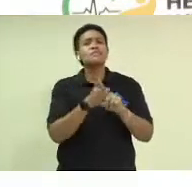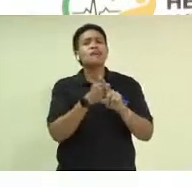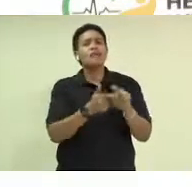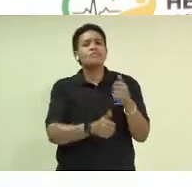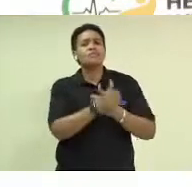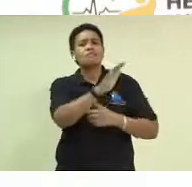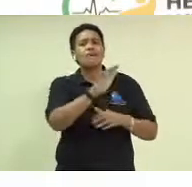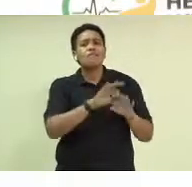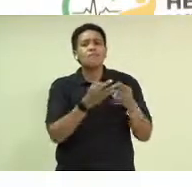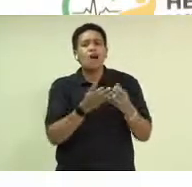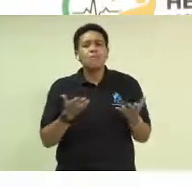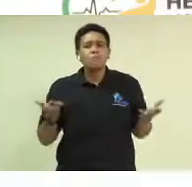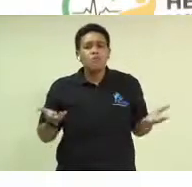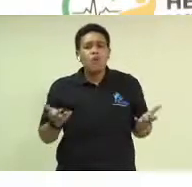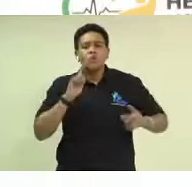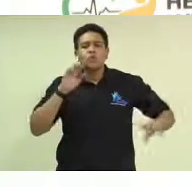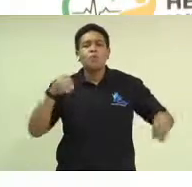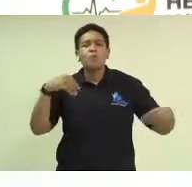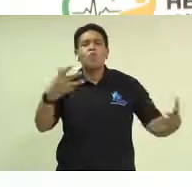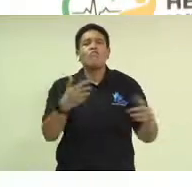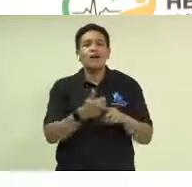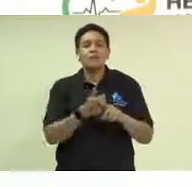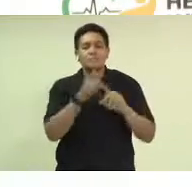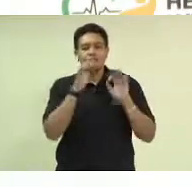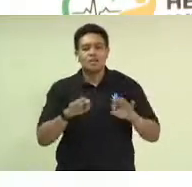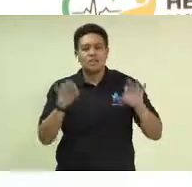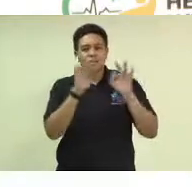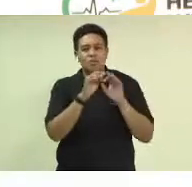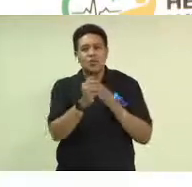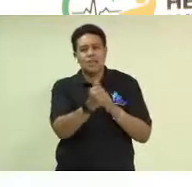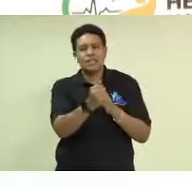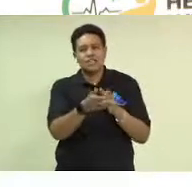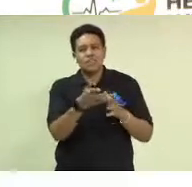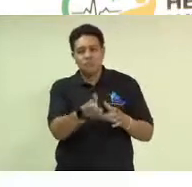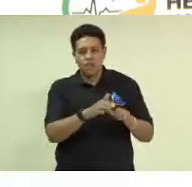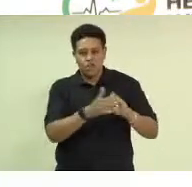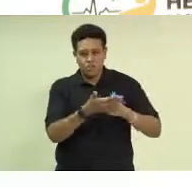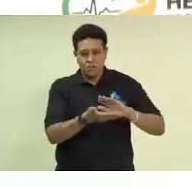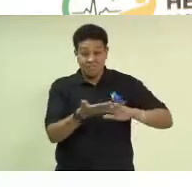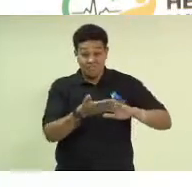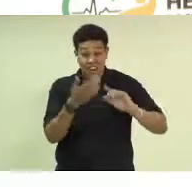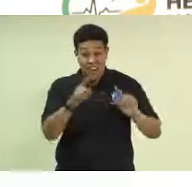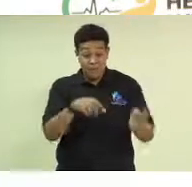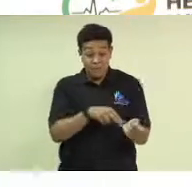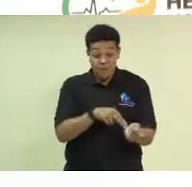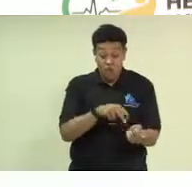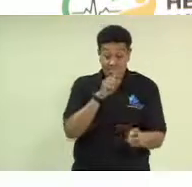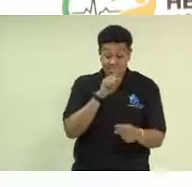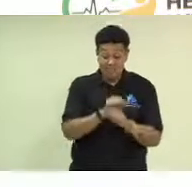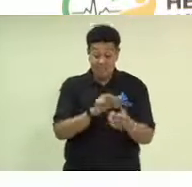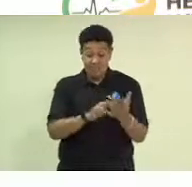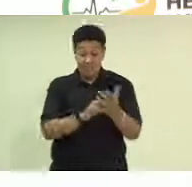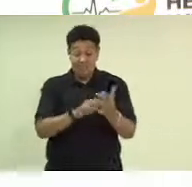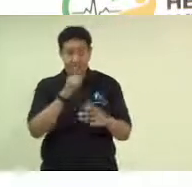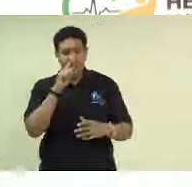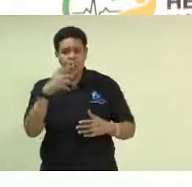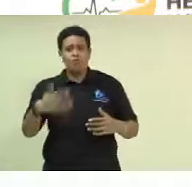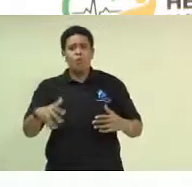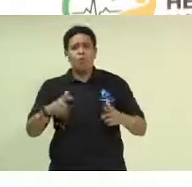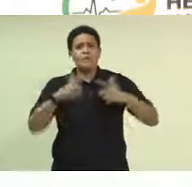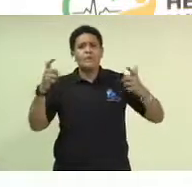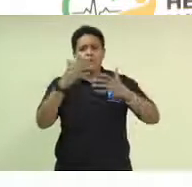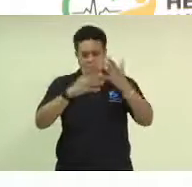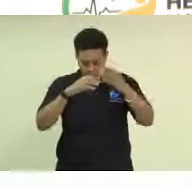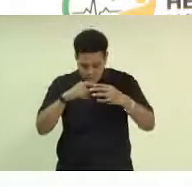their families, to provide critical leadership on the ground. Nurses represent, of course, a significant part